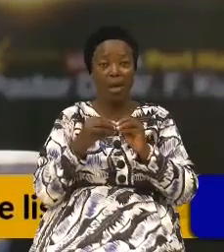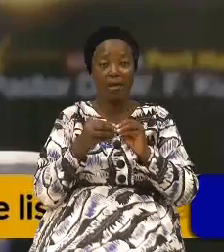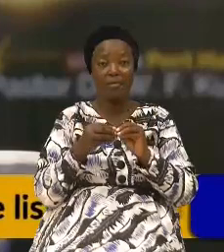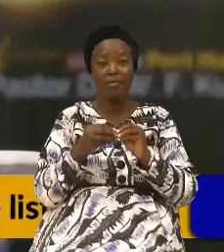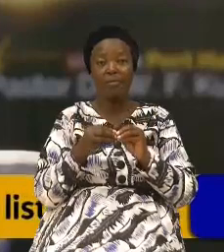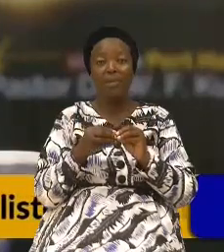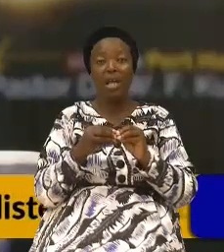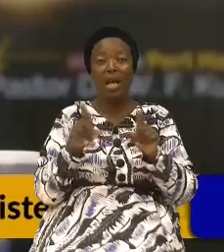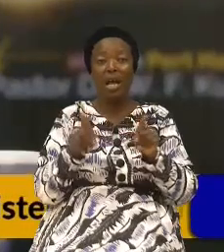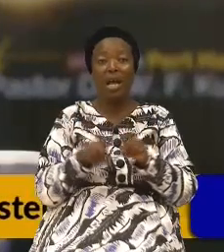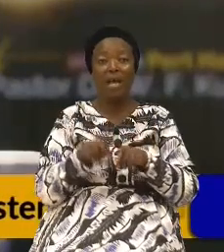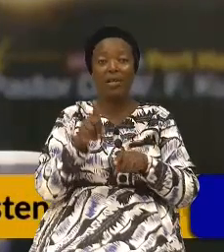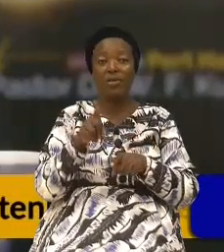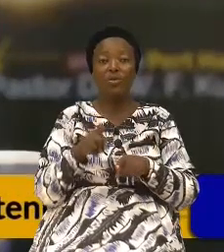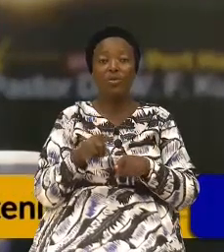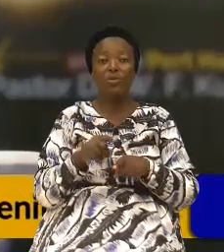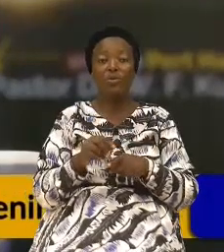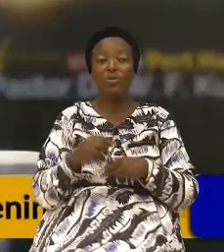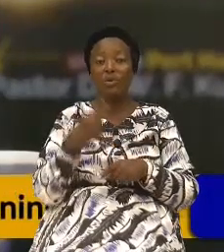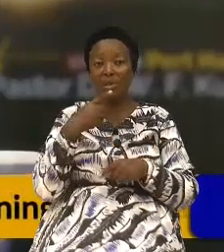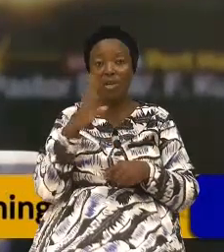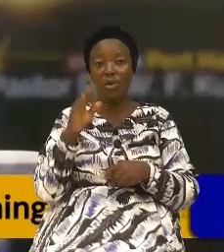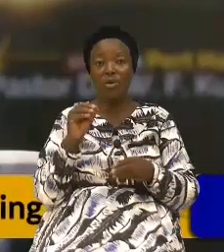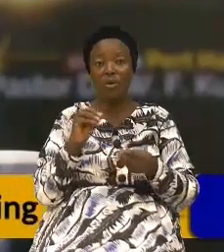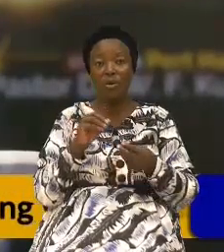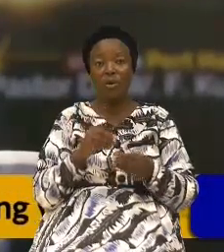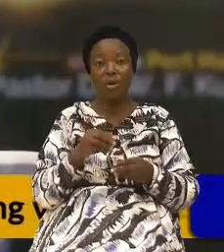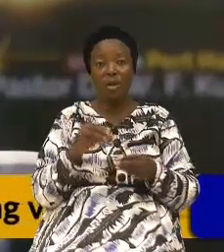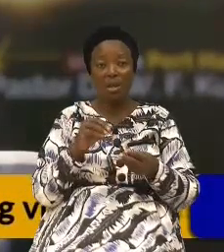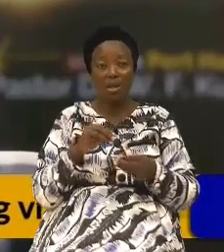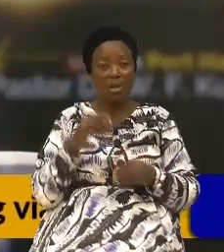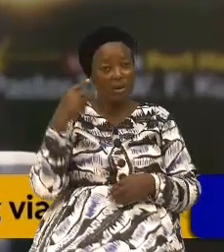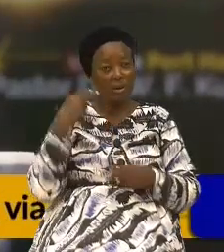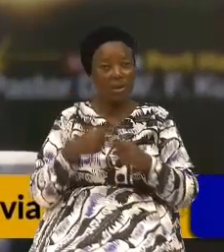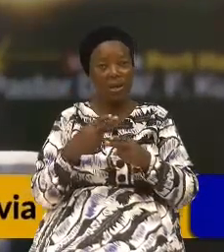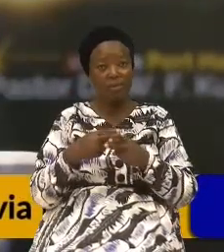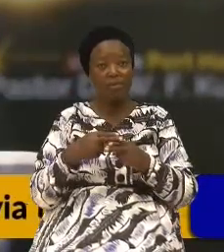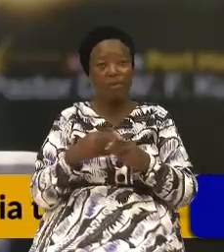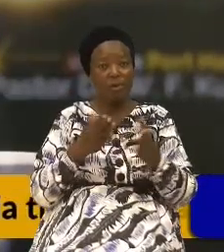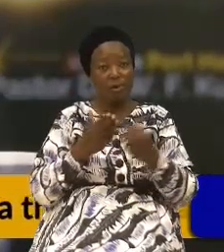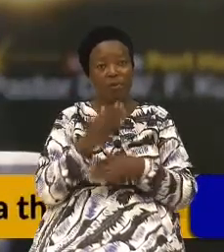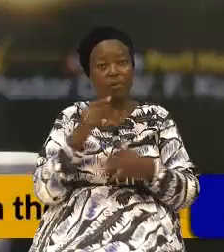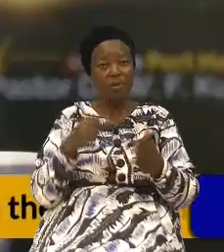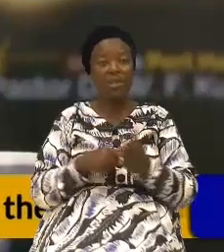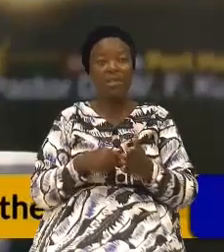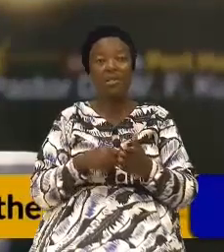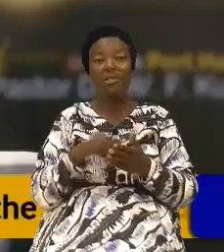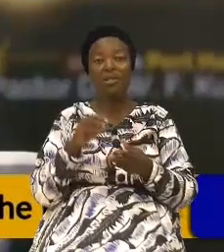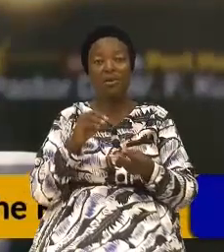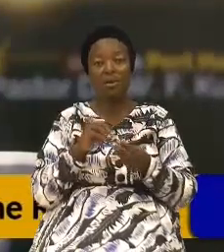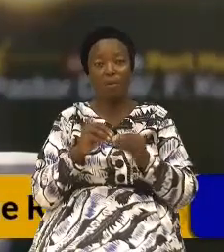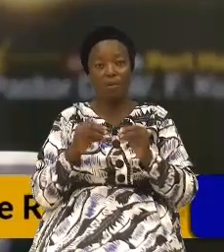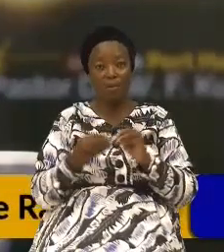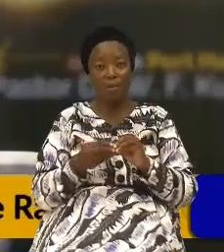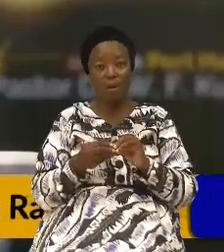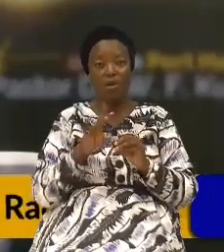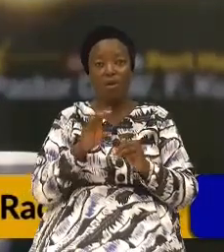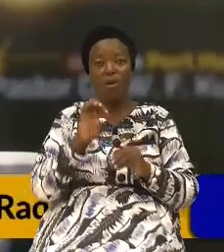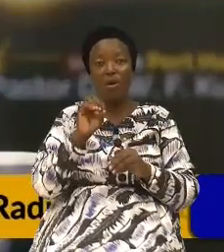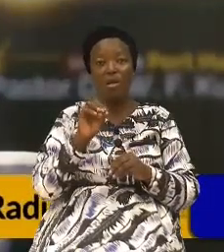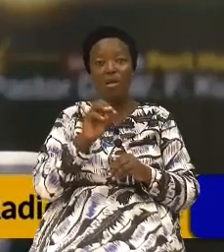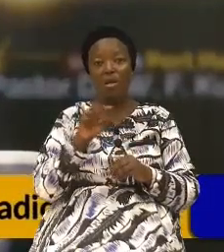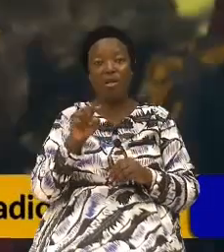As you send your name through this number, your phone number, your email address via